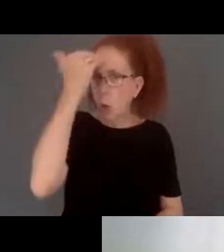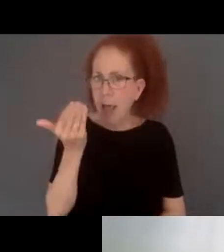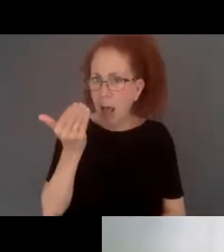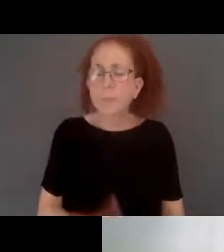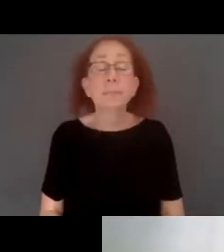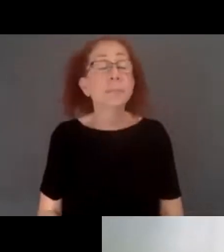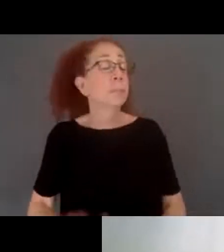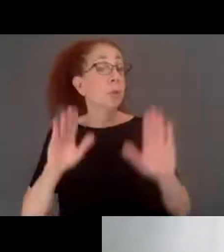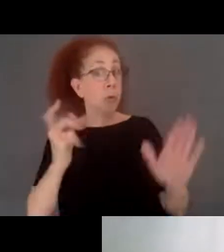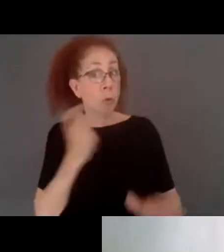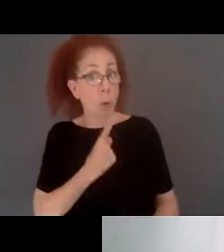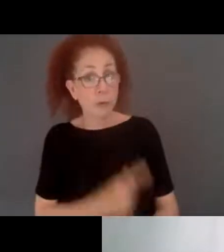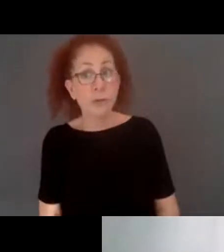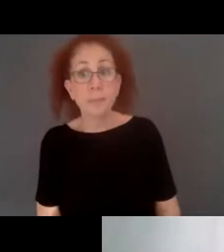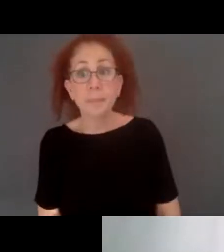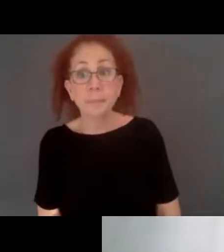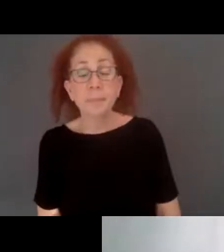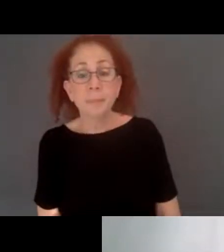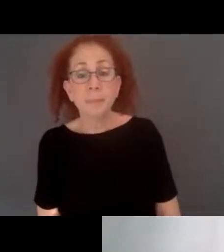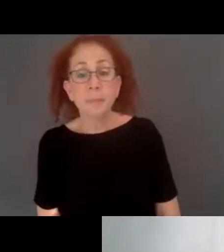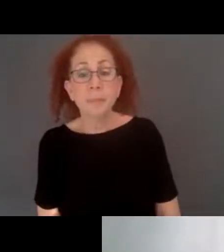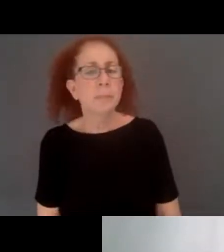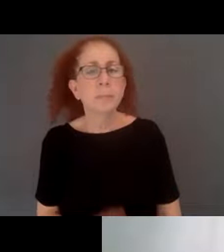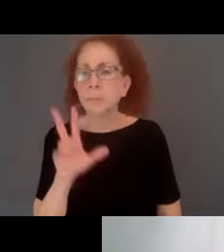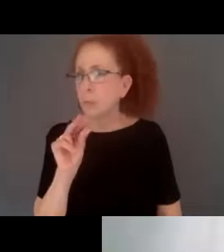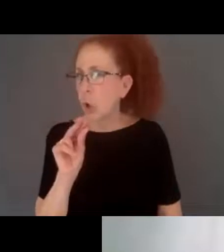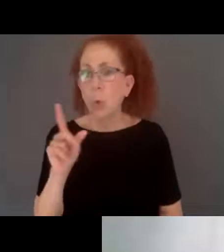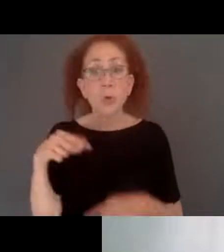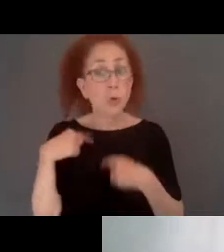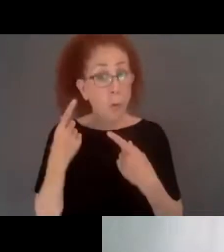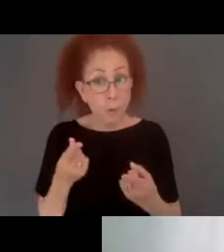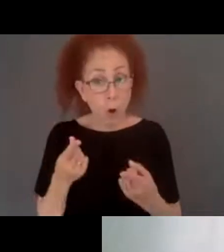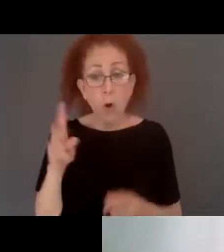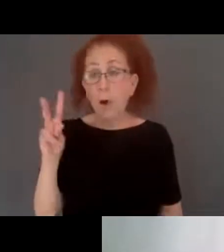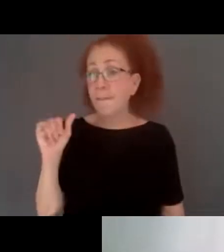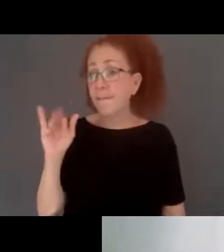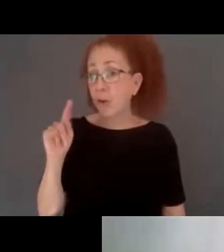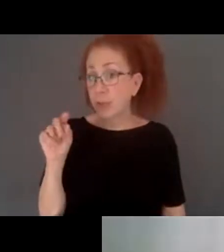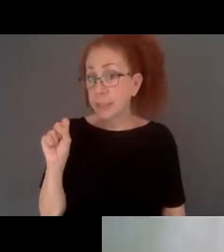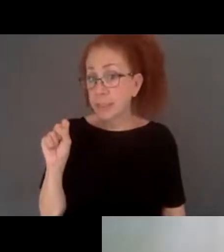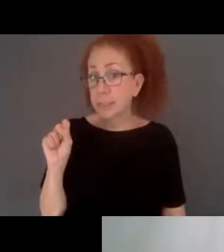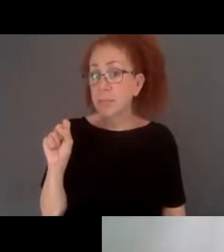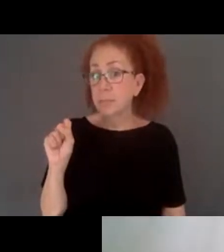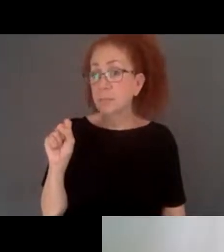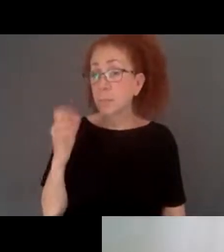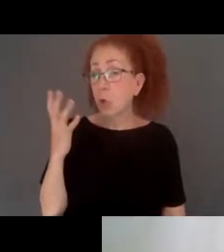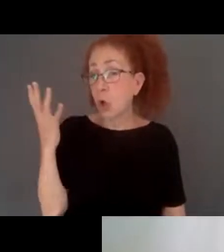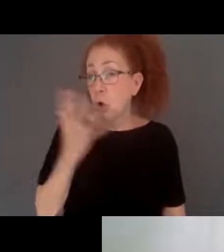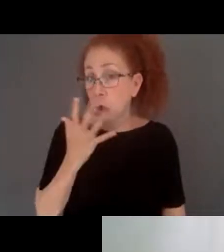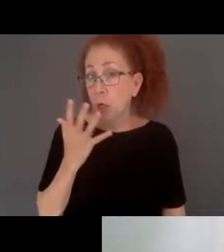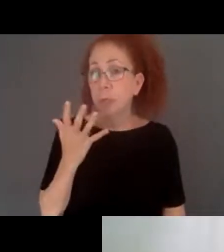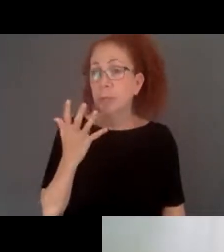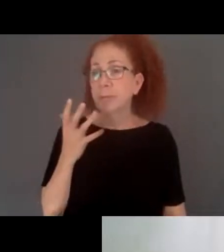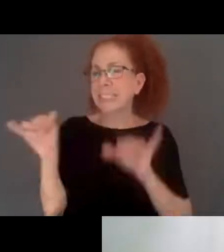a great question. No, so far the variants have shown, pretty well the